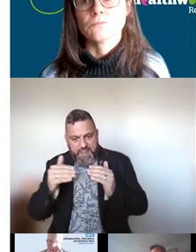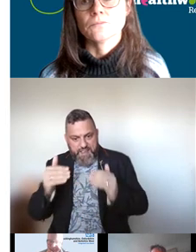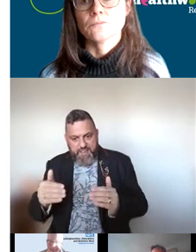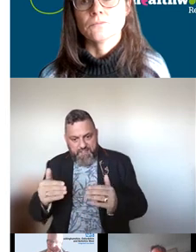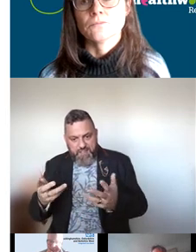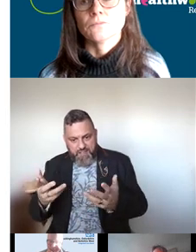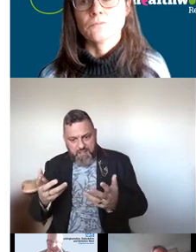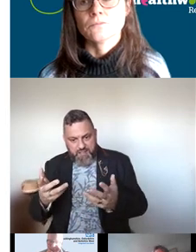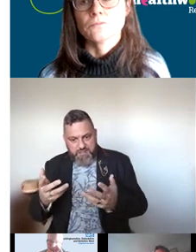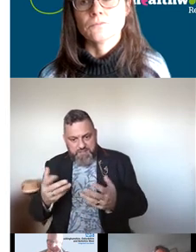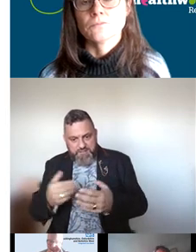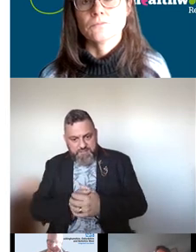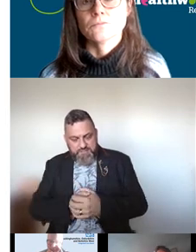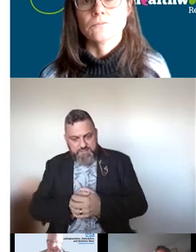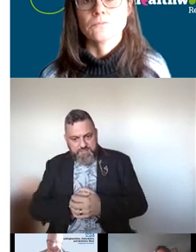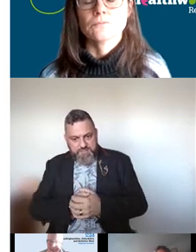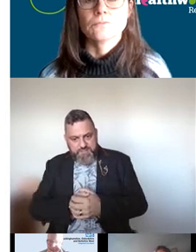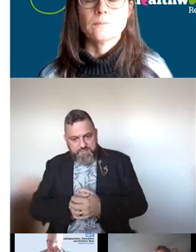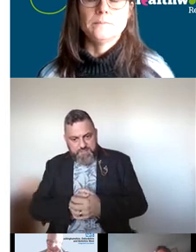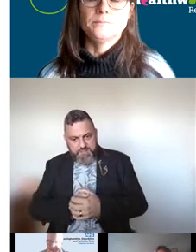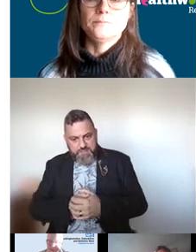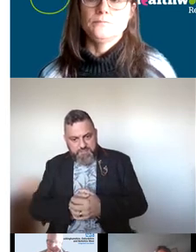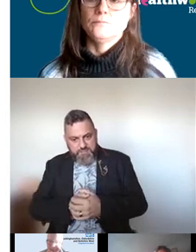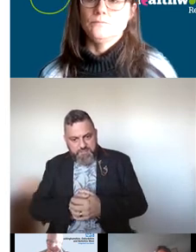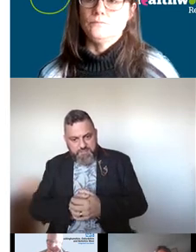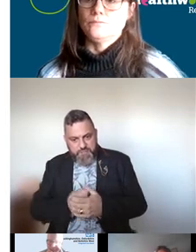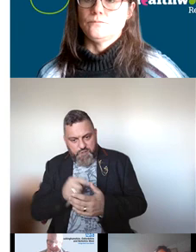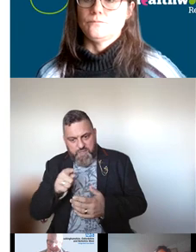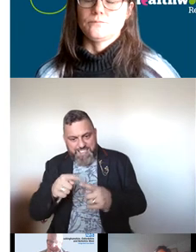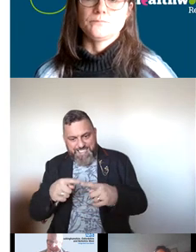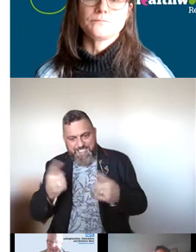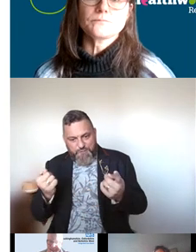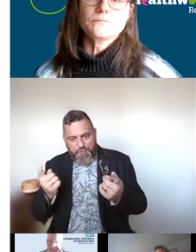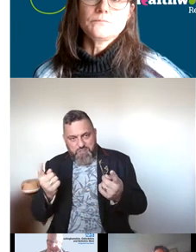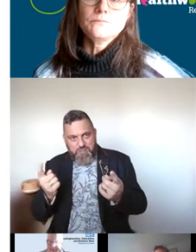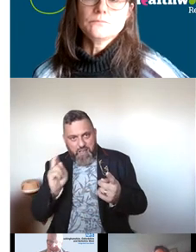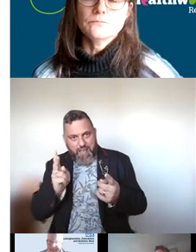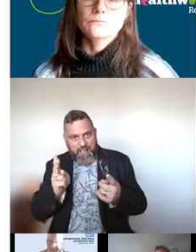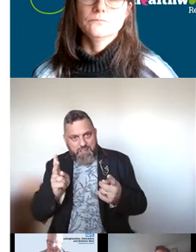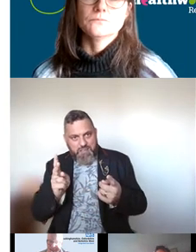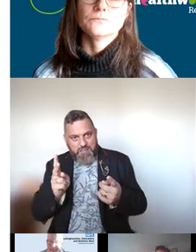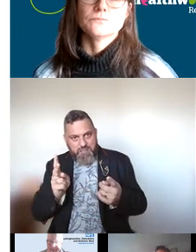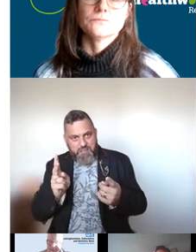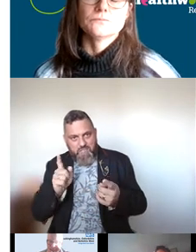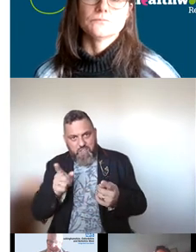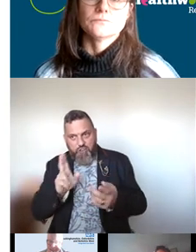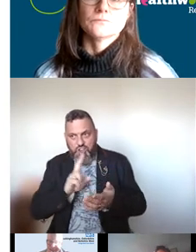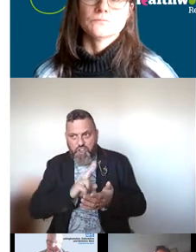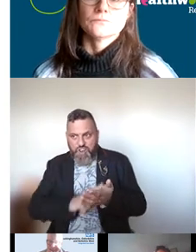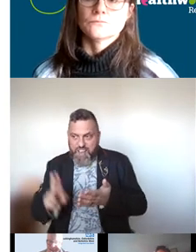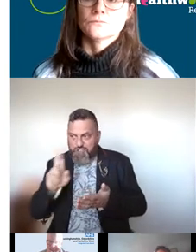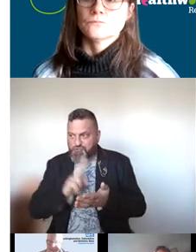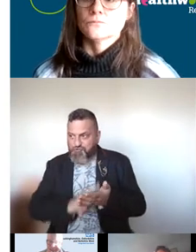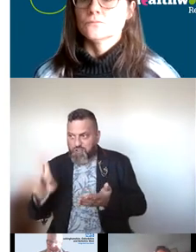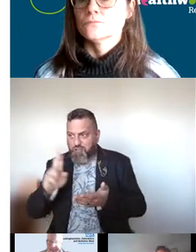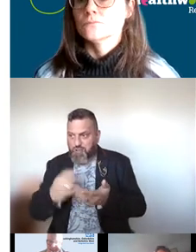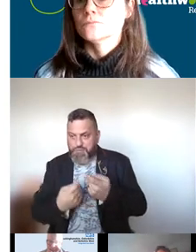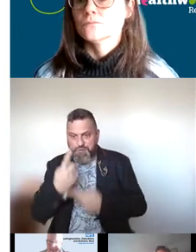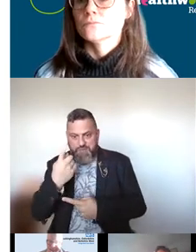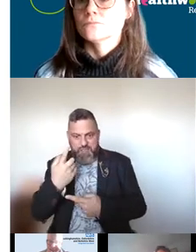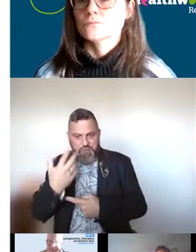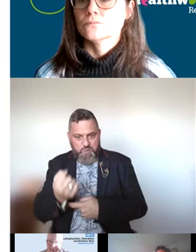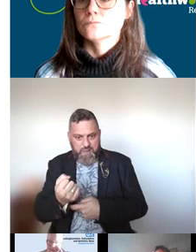and wellbeing. So that is a different footprint again. So there is natural opportunities to